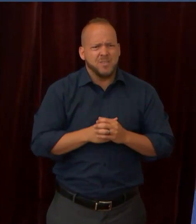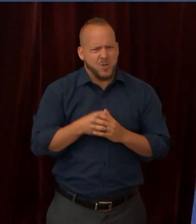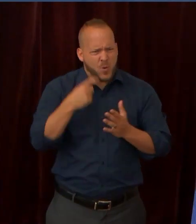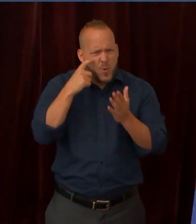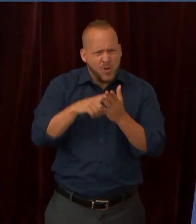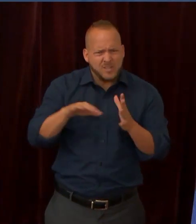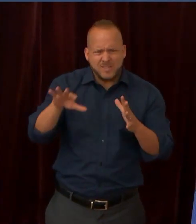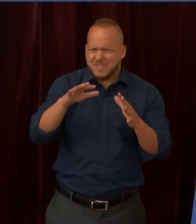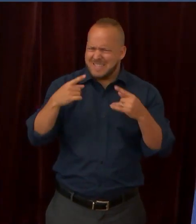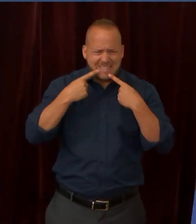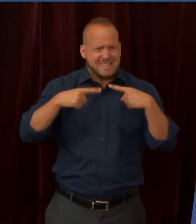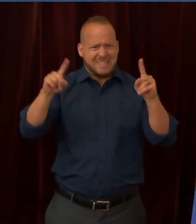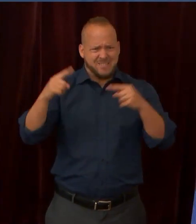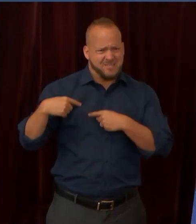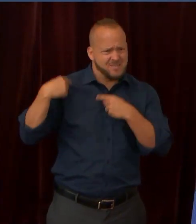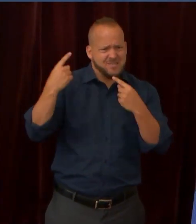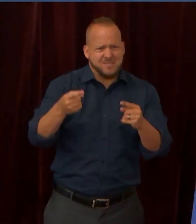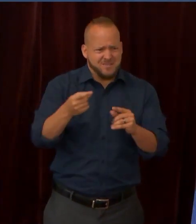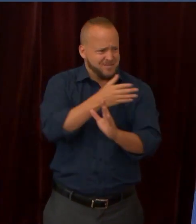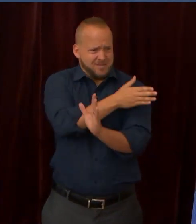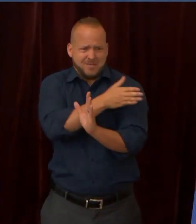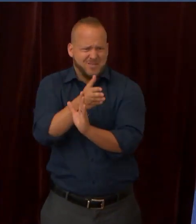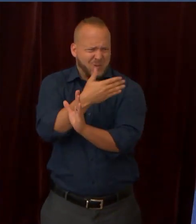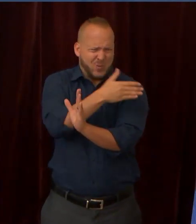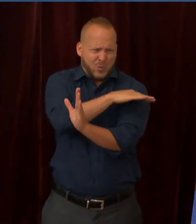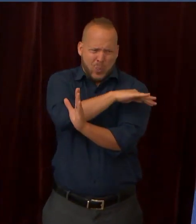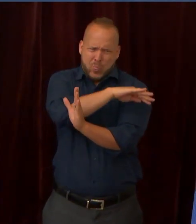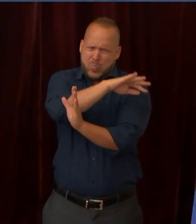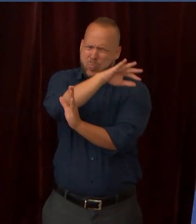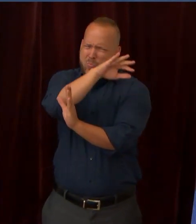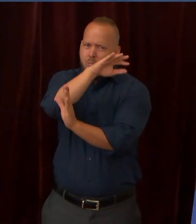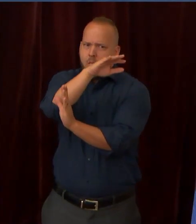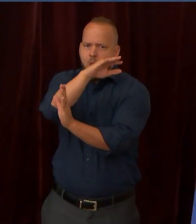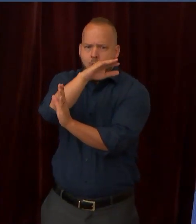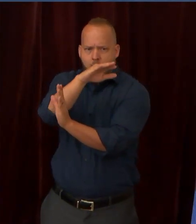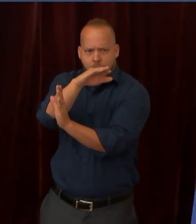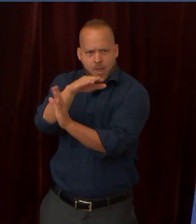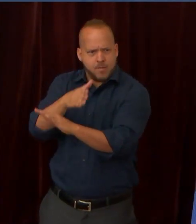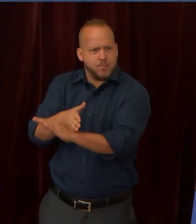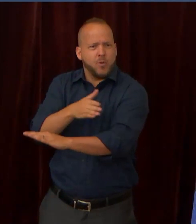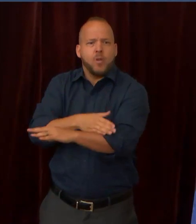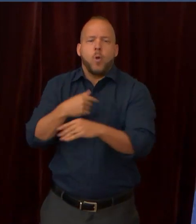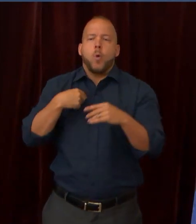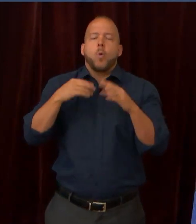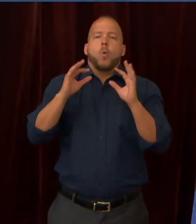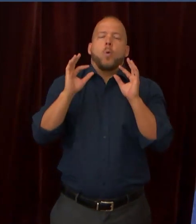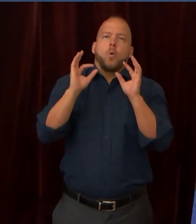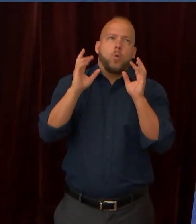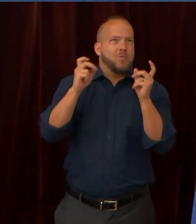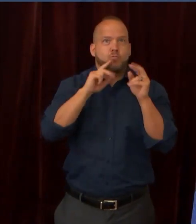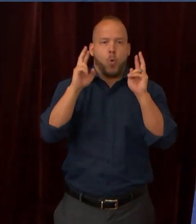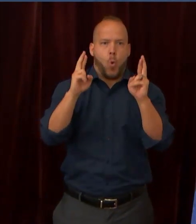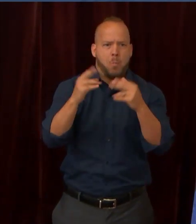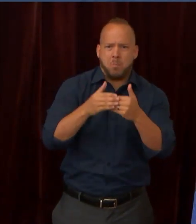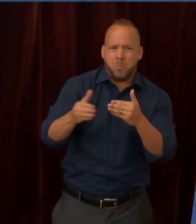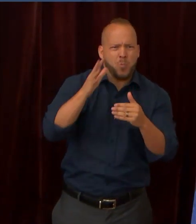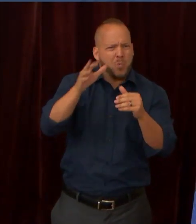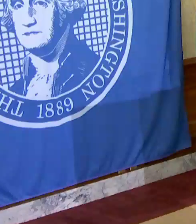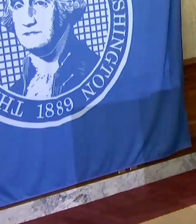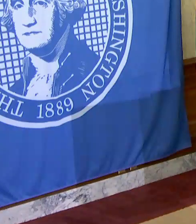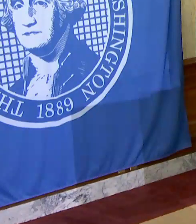for what they're doing. And with that, I hope you enjoy our brilliant sunshine, and I hope you can wash your hands. Thank you.